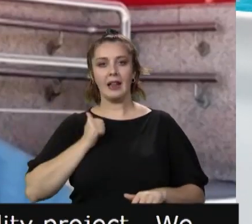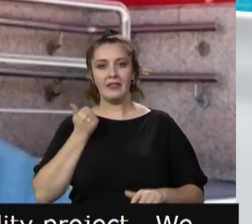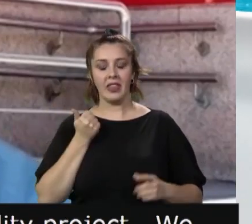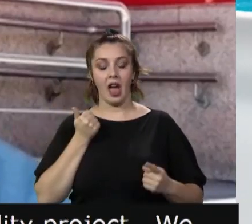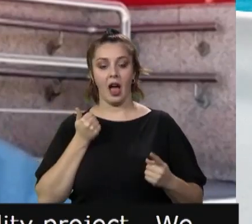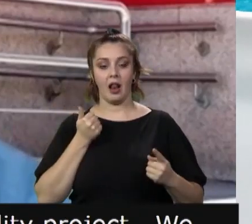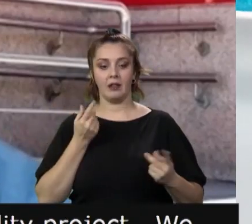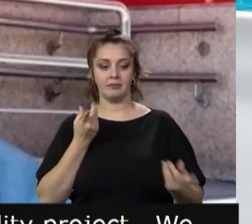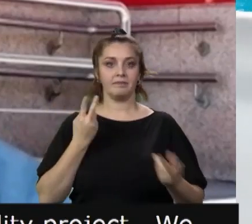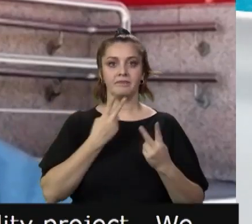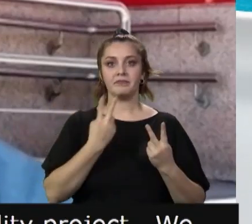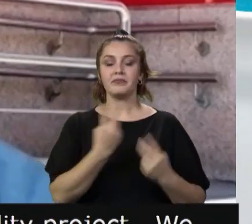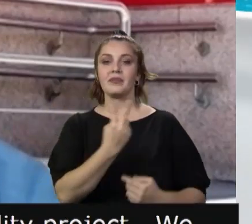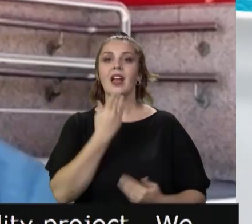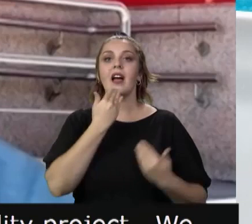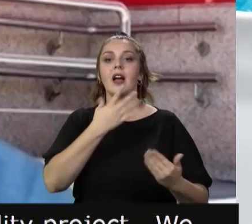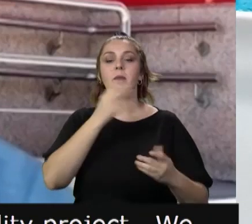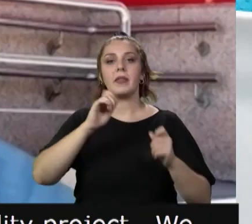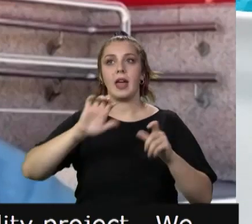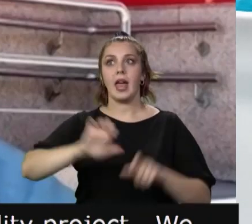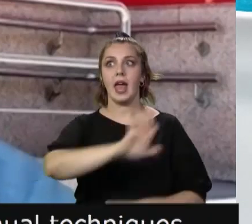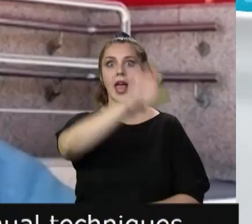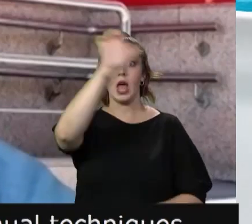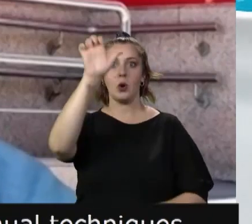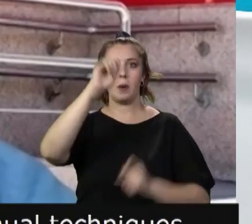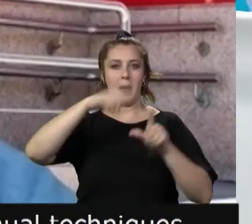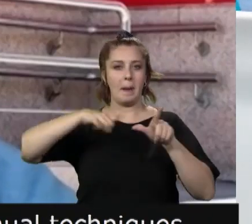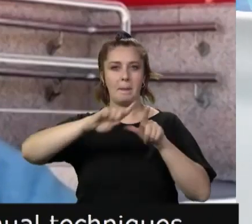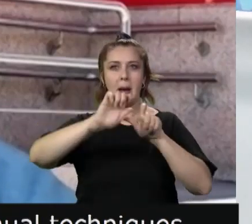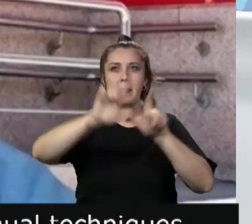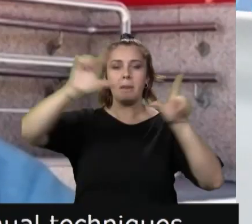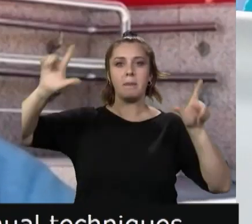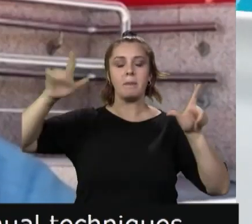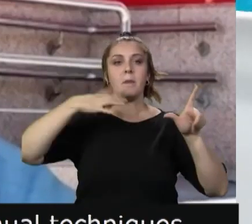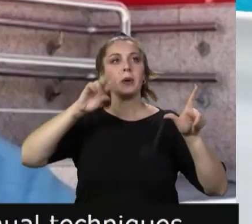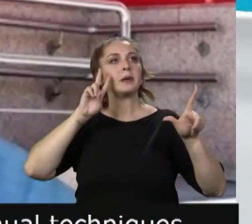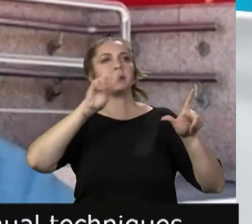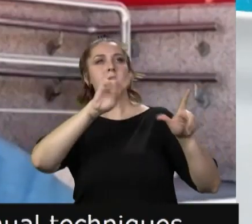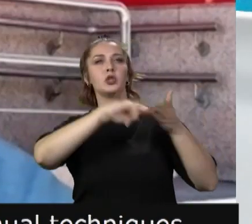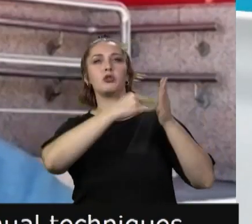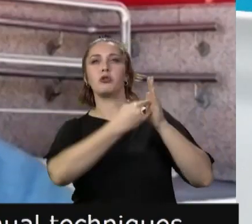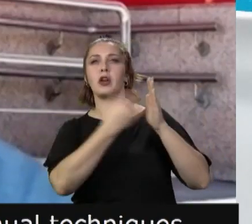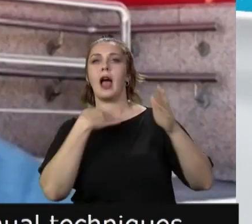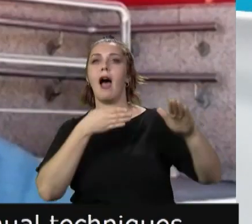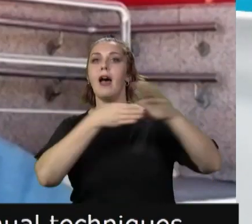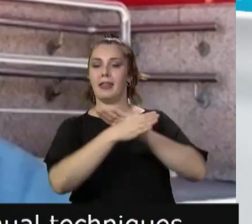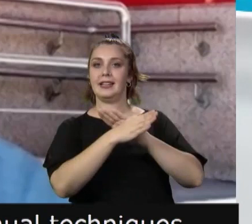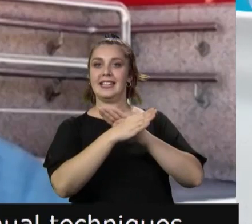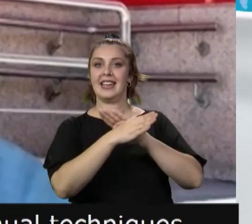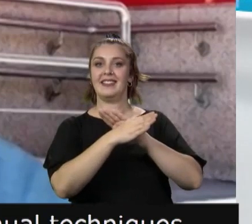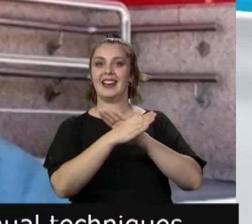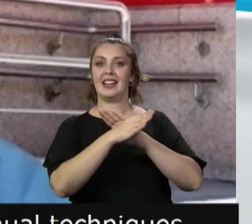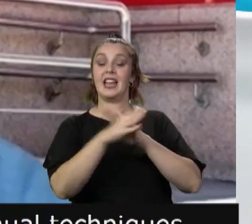techniques and artificial intelligence techniques, it will be possible to view on a map of Europe all of